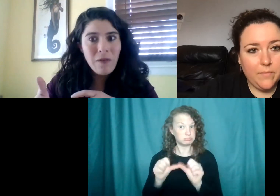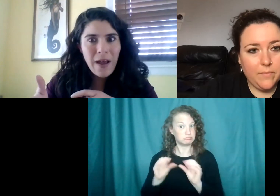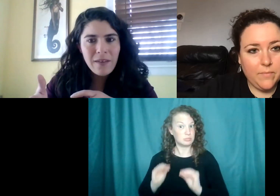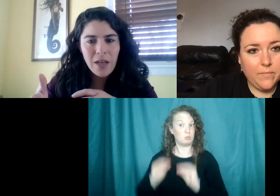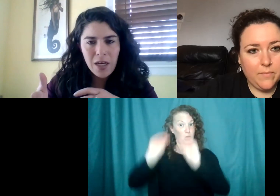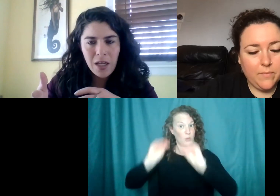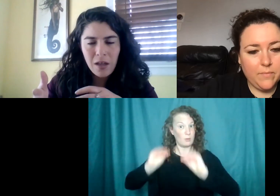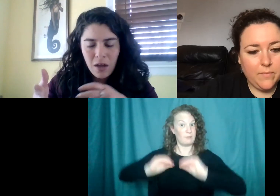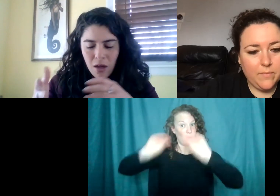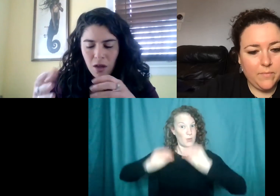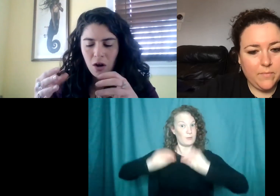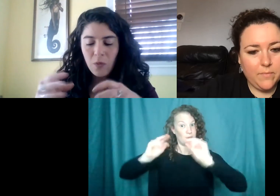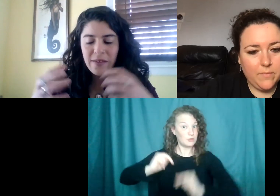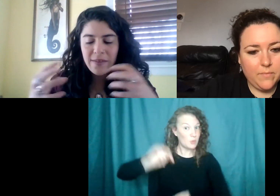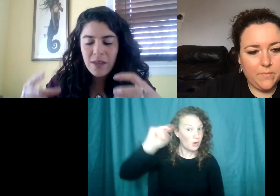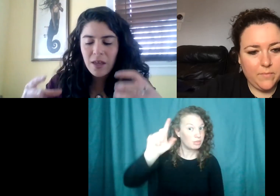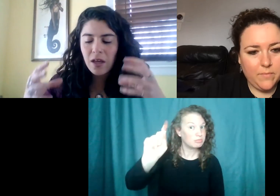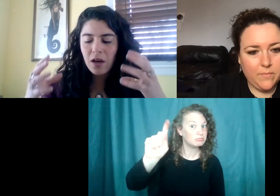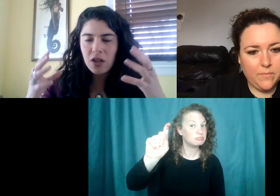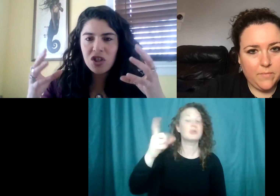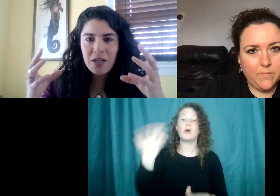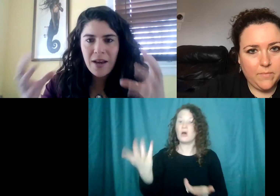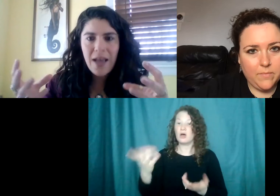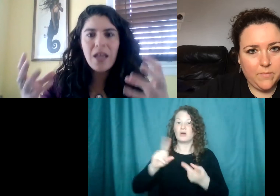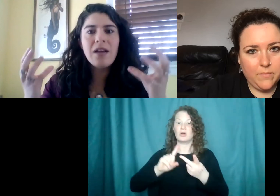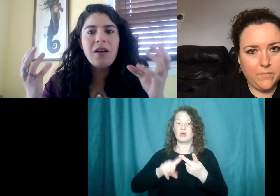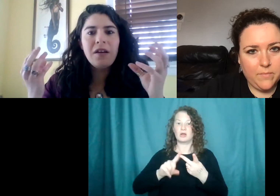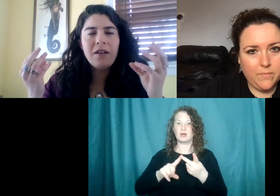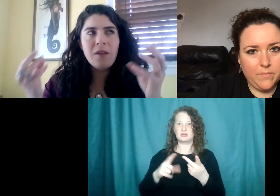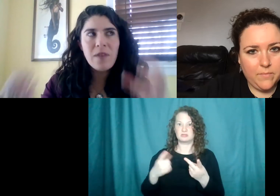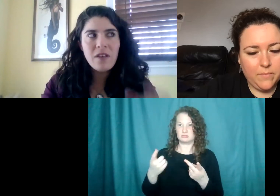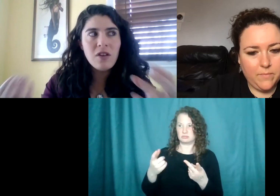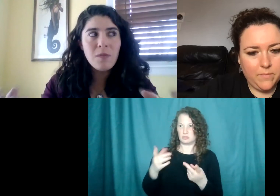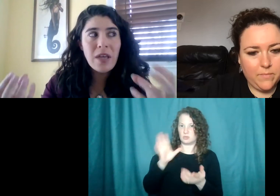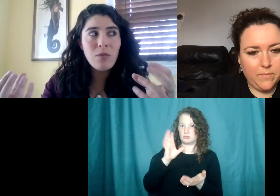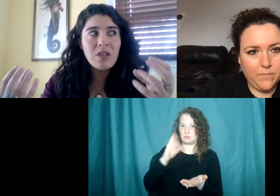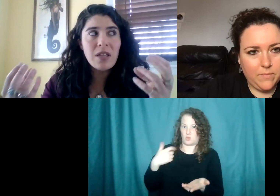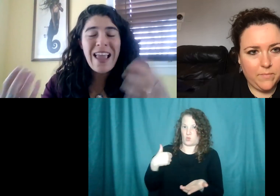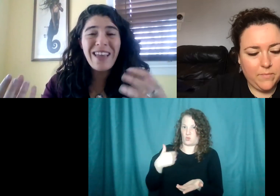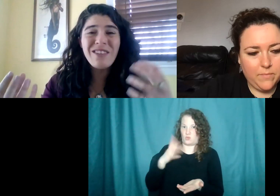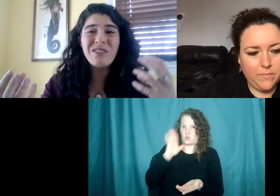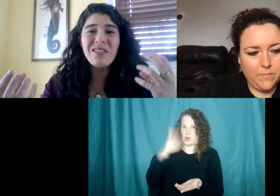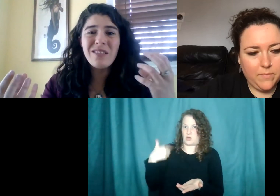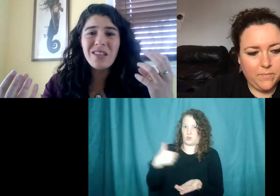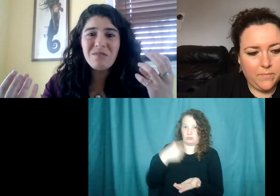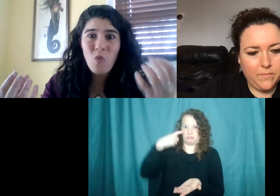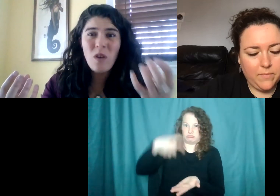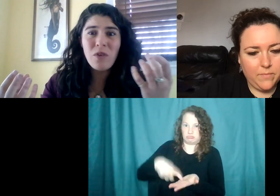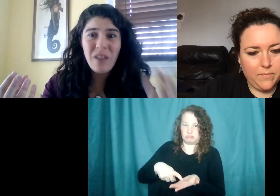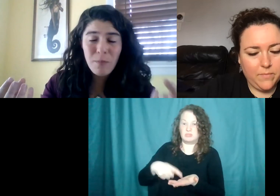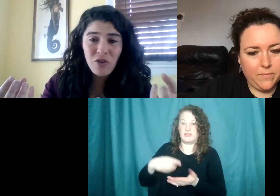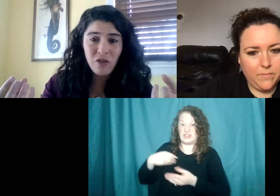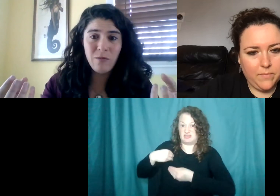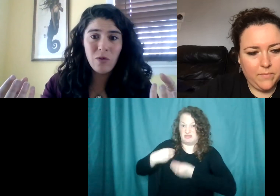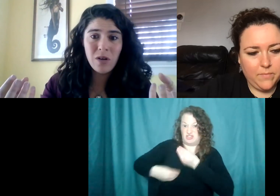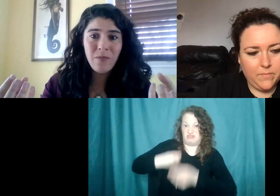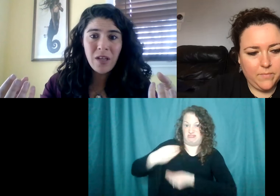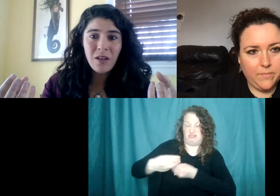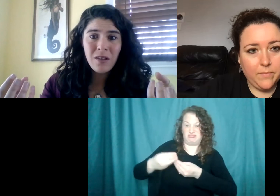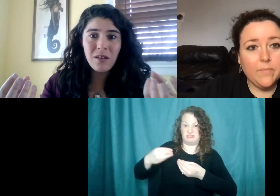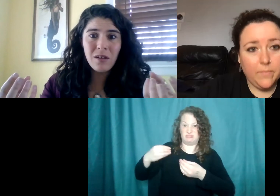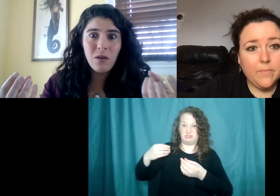more fascinating, are we seeing a genetic disposition to be able to handle the warmer temperatures